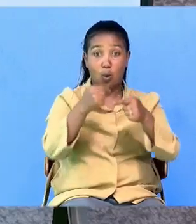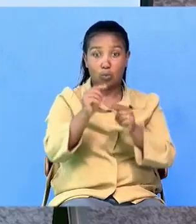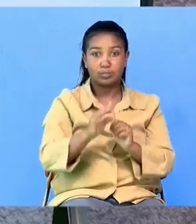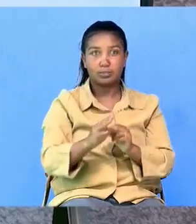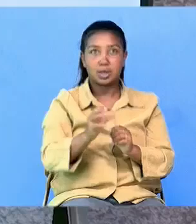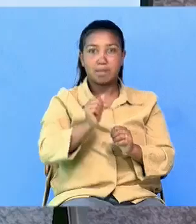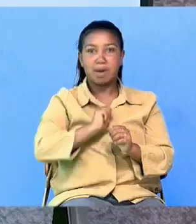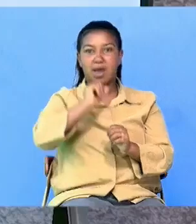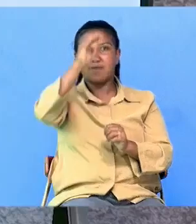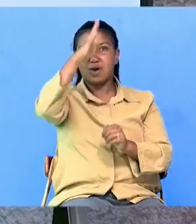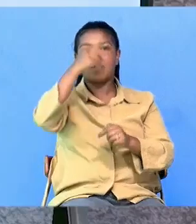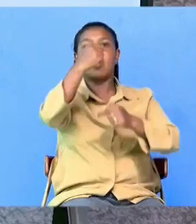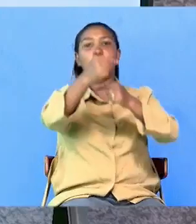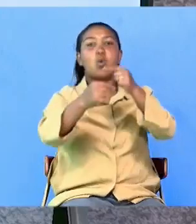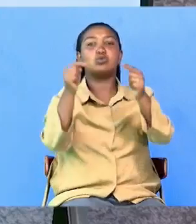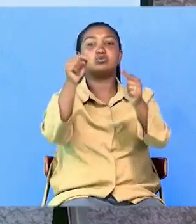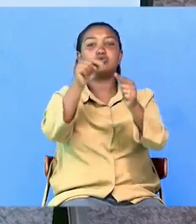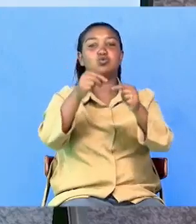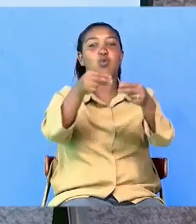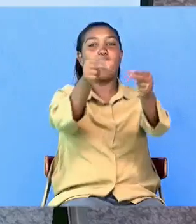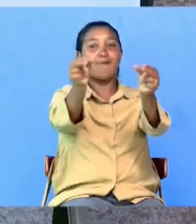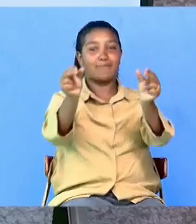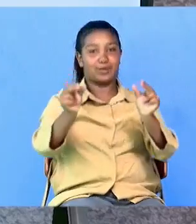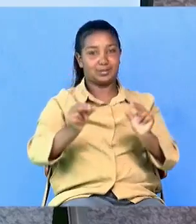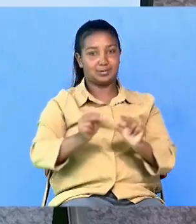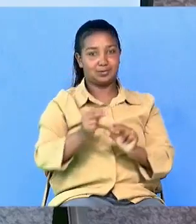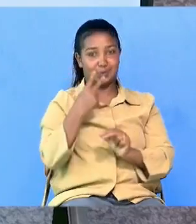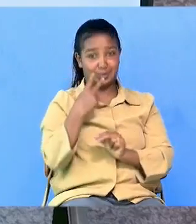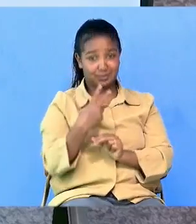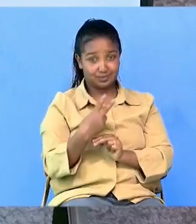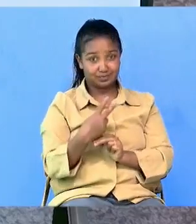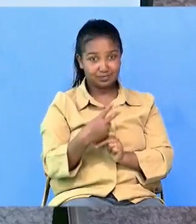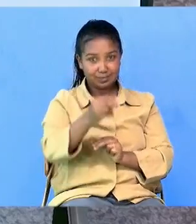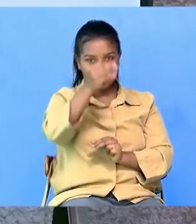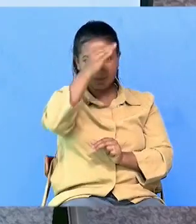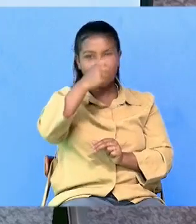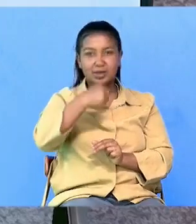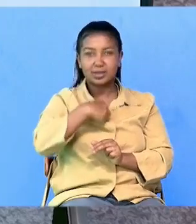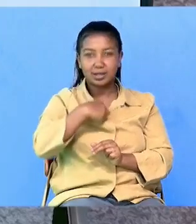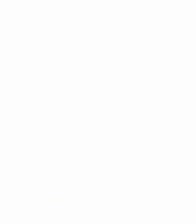My father goes to office. See, my father